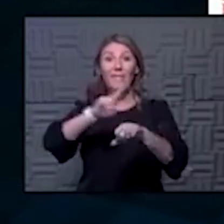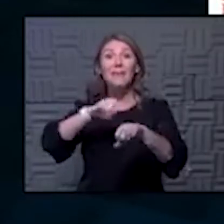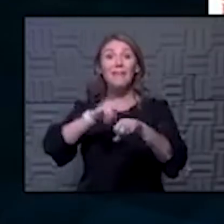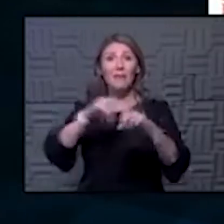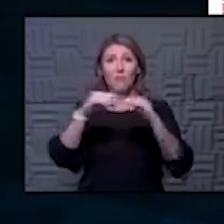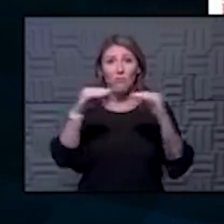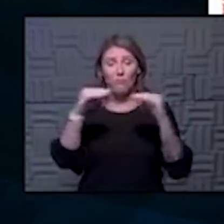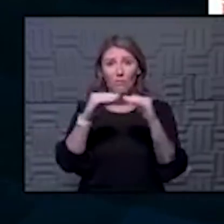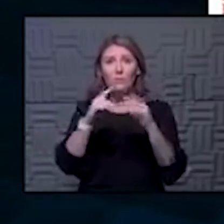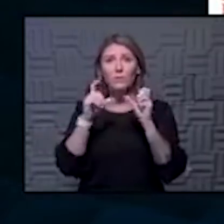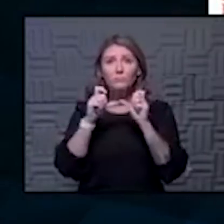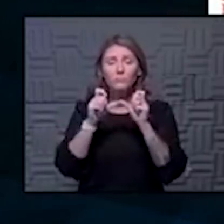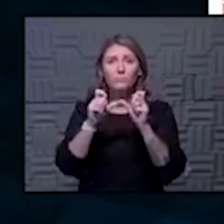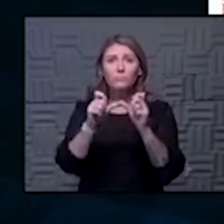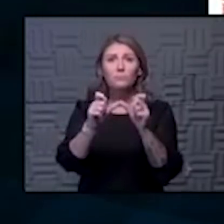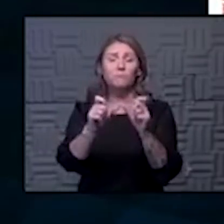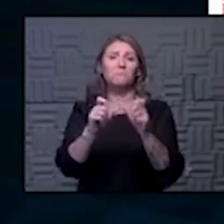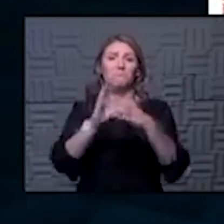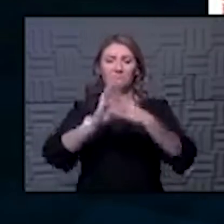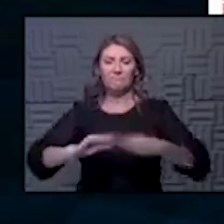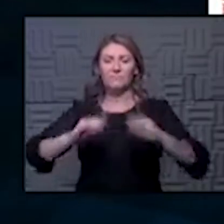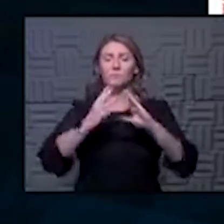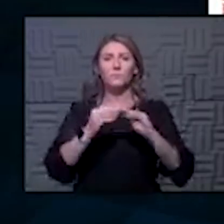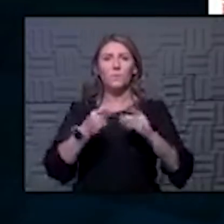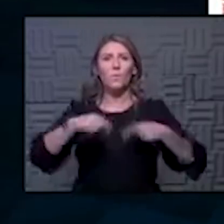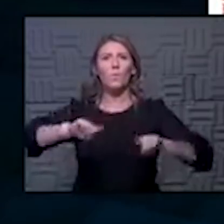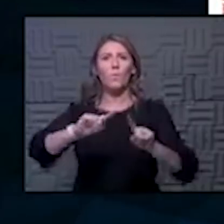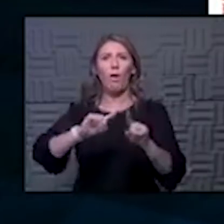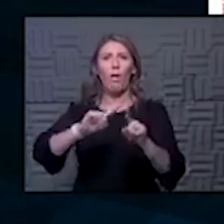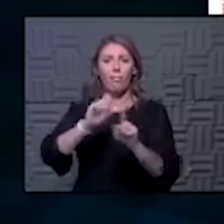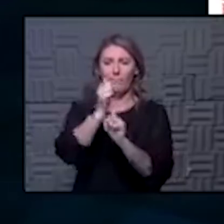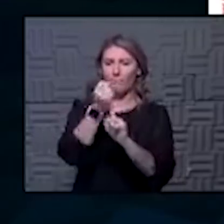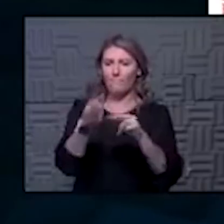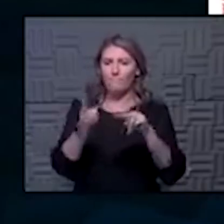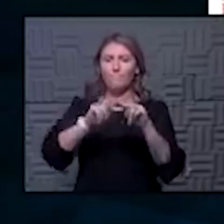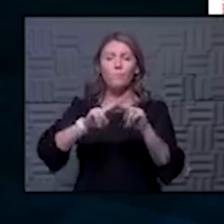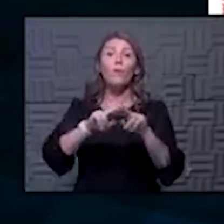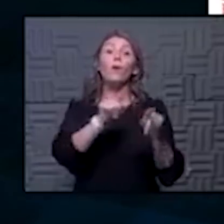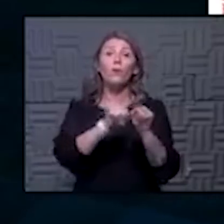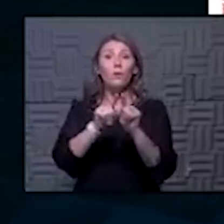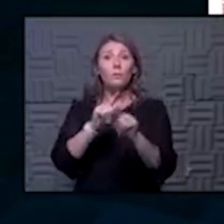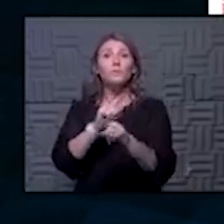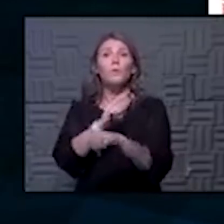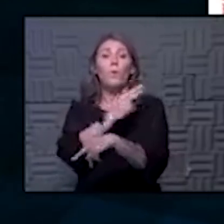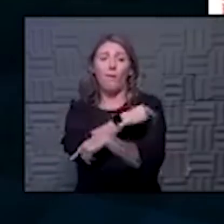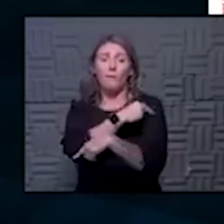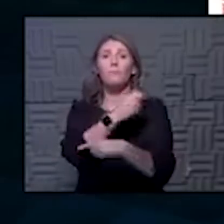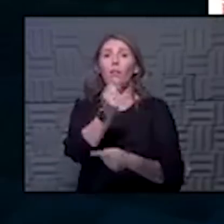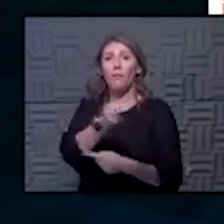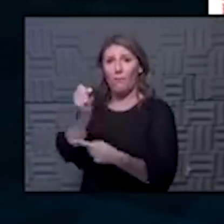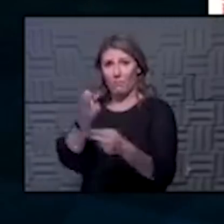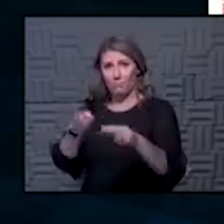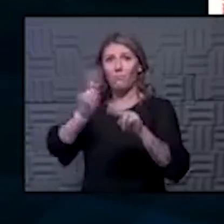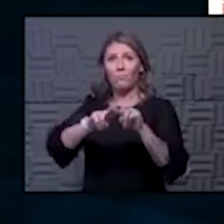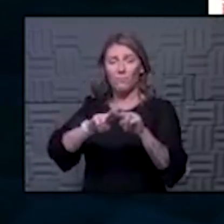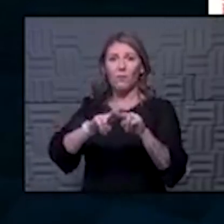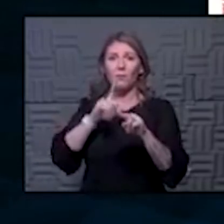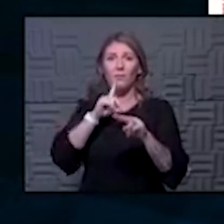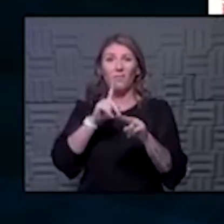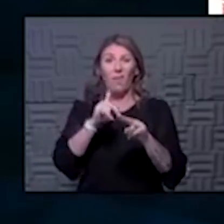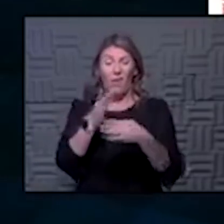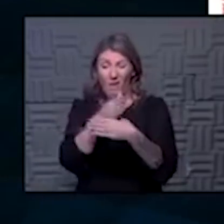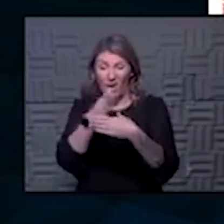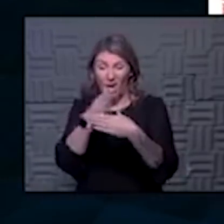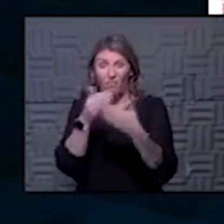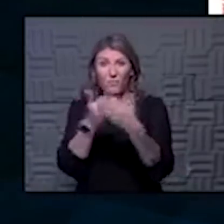talk about the story that as cases increase, so do hospitalizations. So the average number of new cases